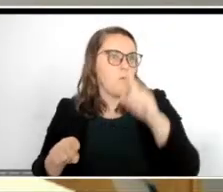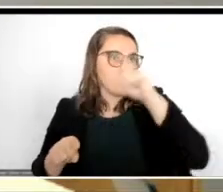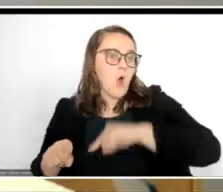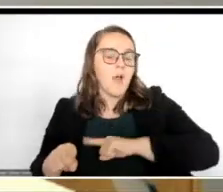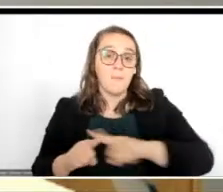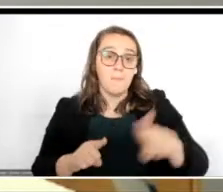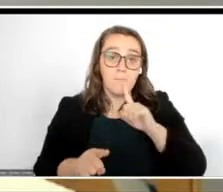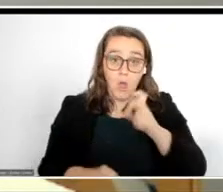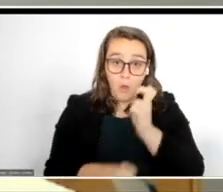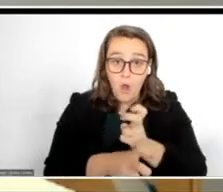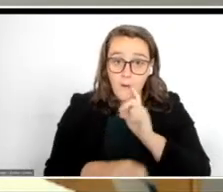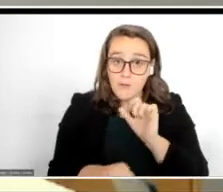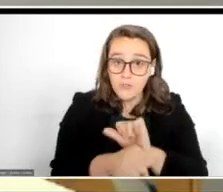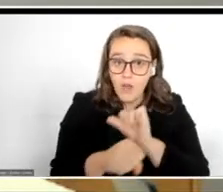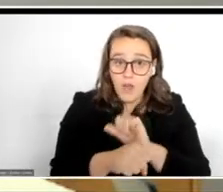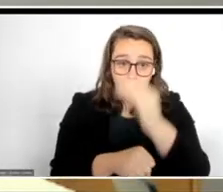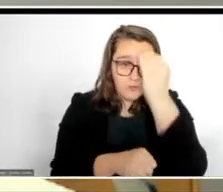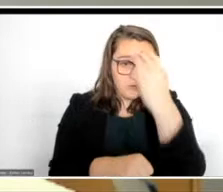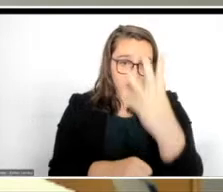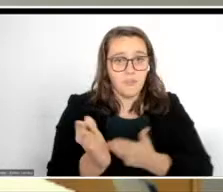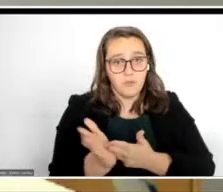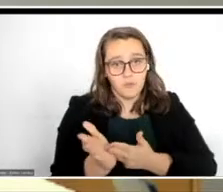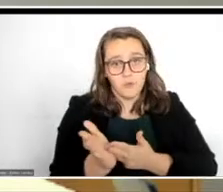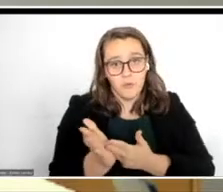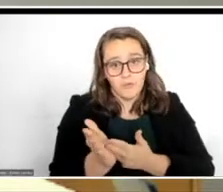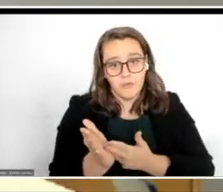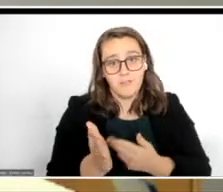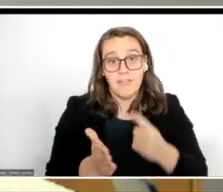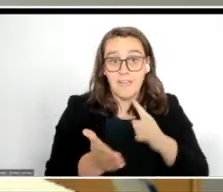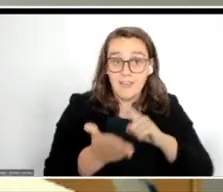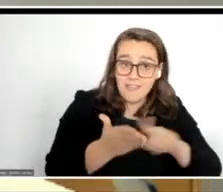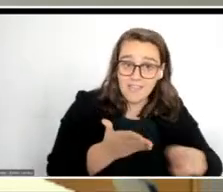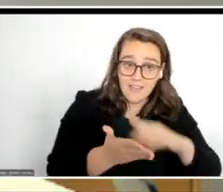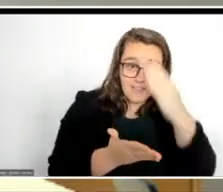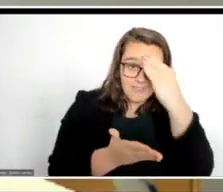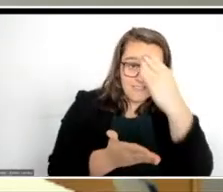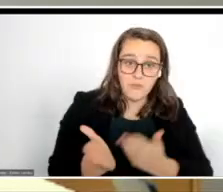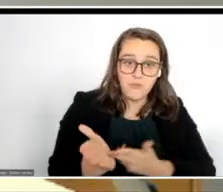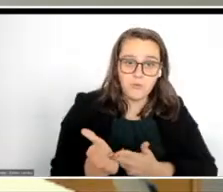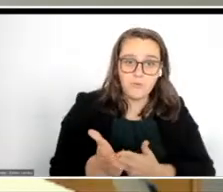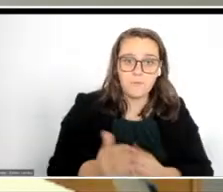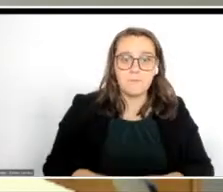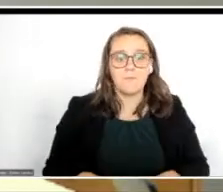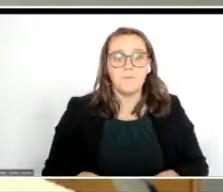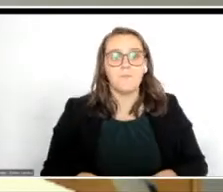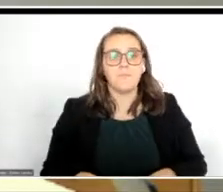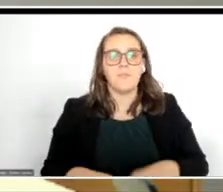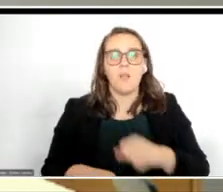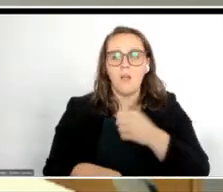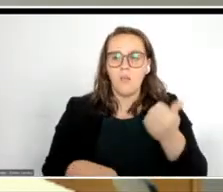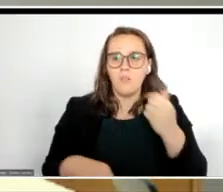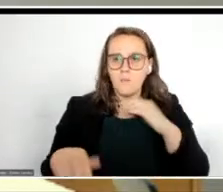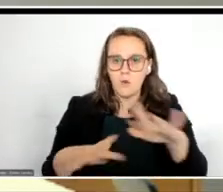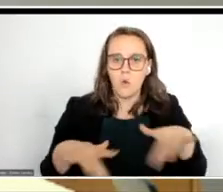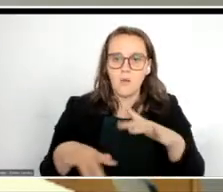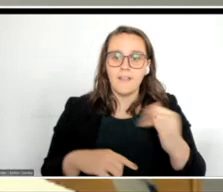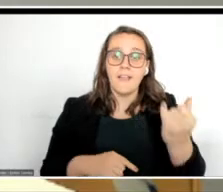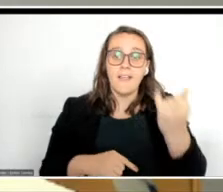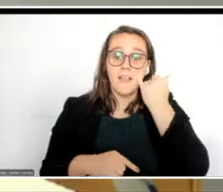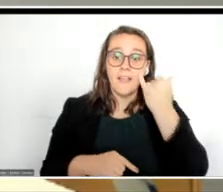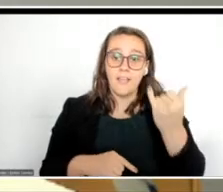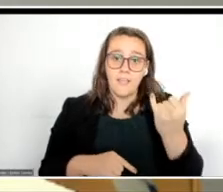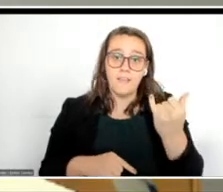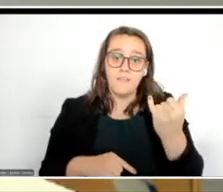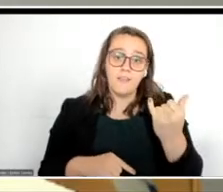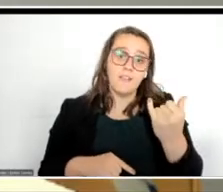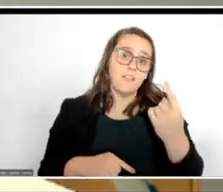generally discussed on that topic was whether the fraud, maladministration,